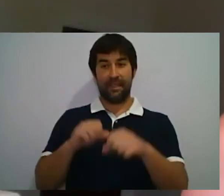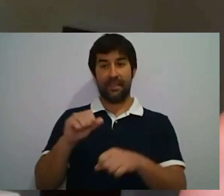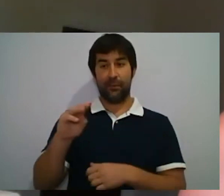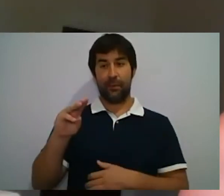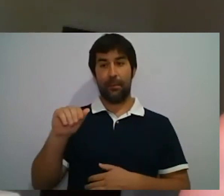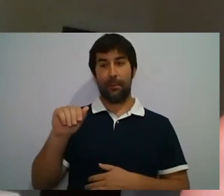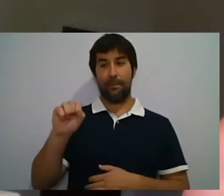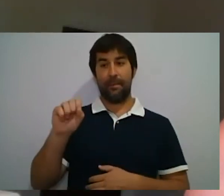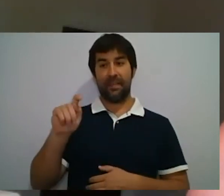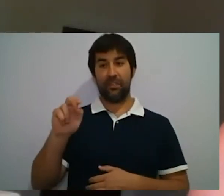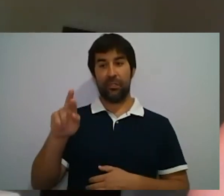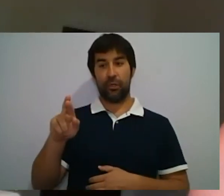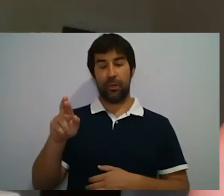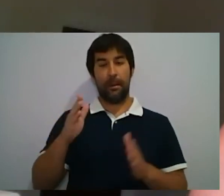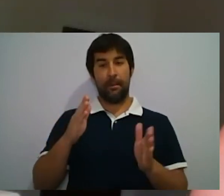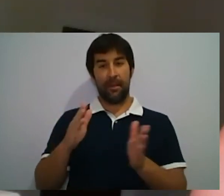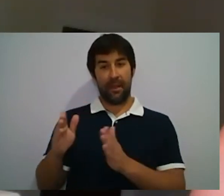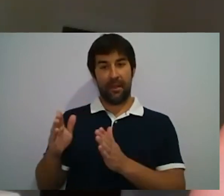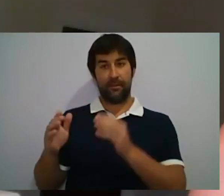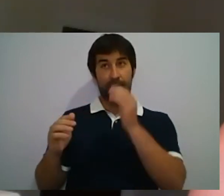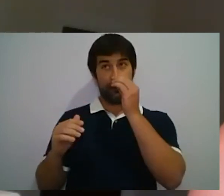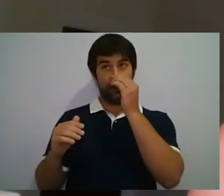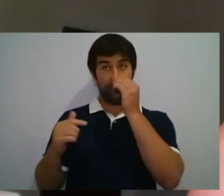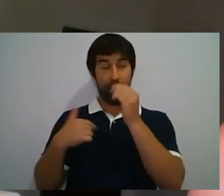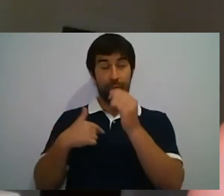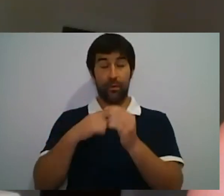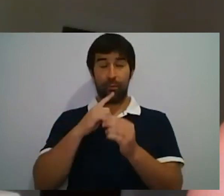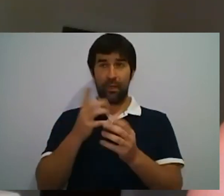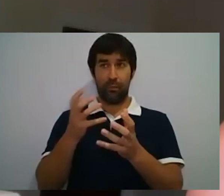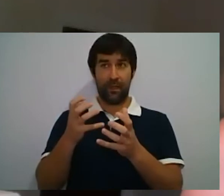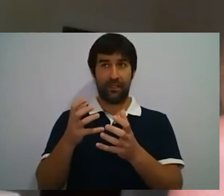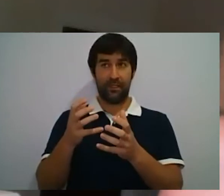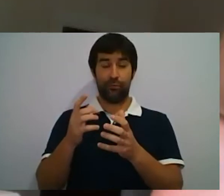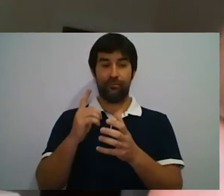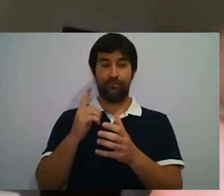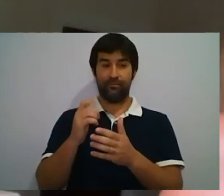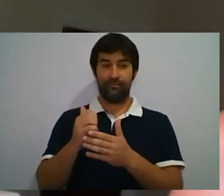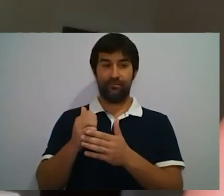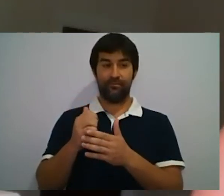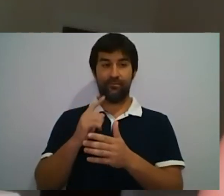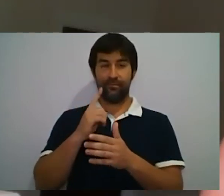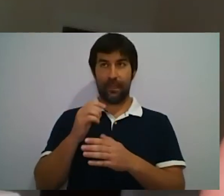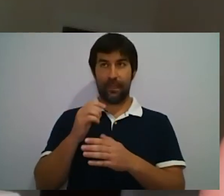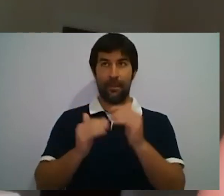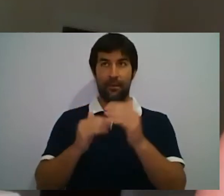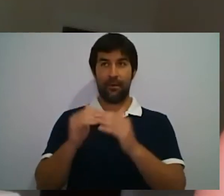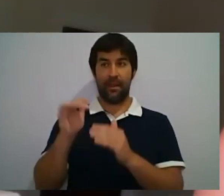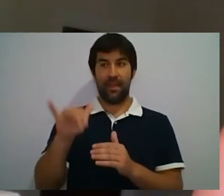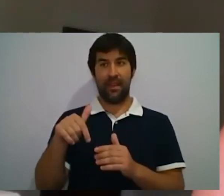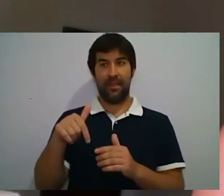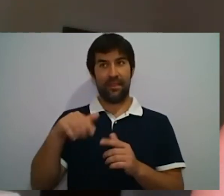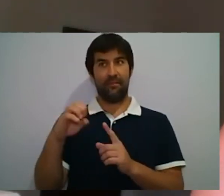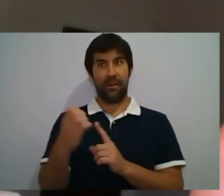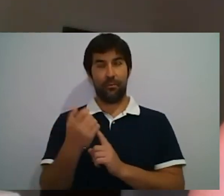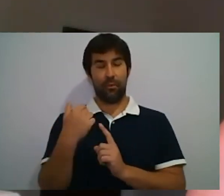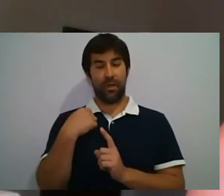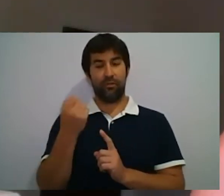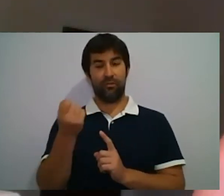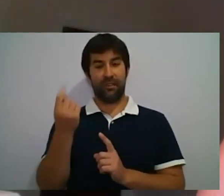determined prioritization criteria that we need to look at, which includes highway safety